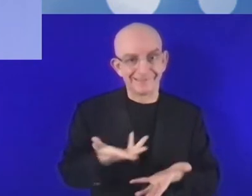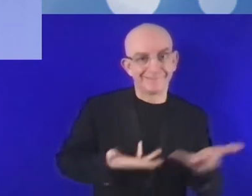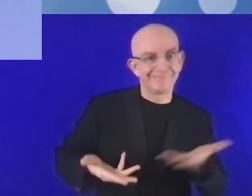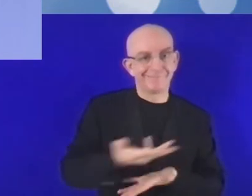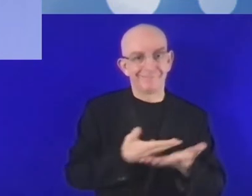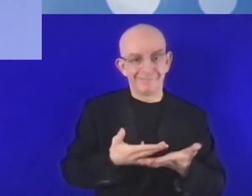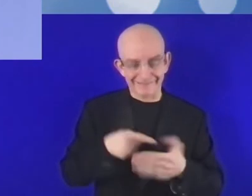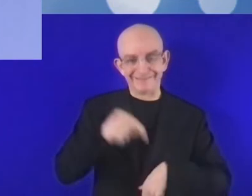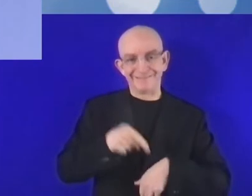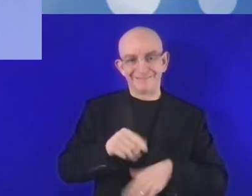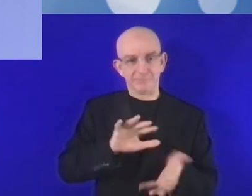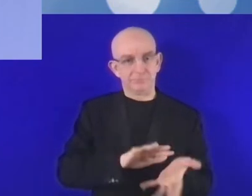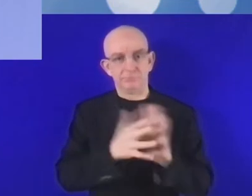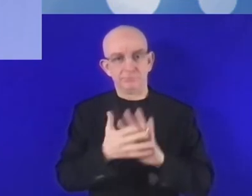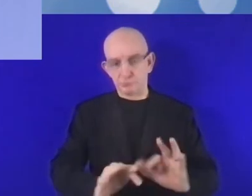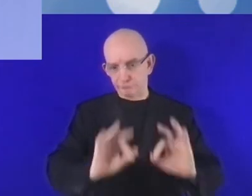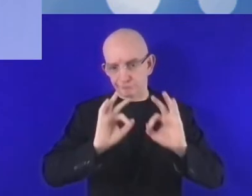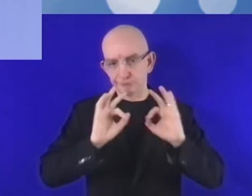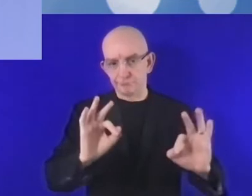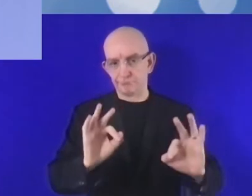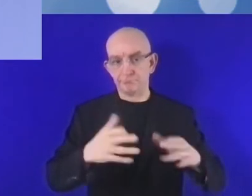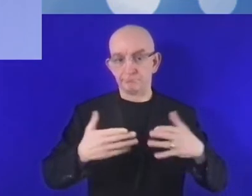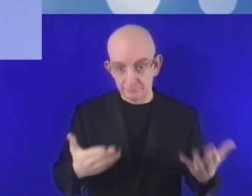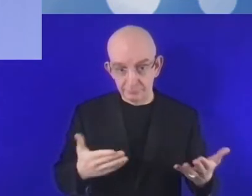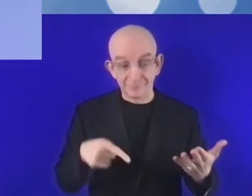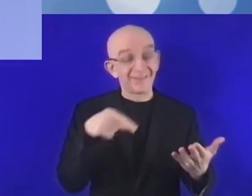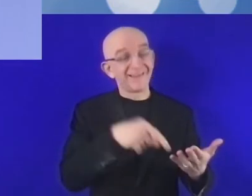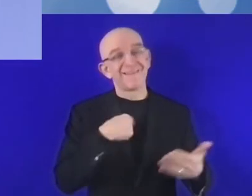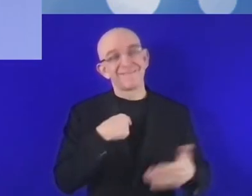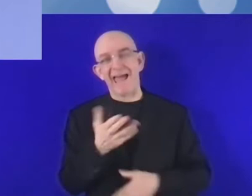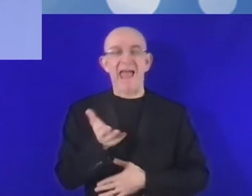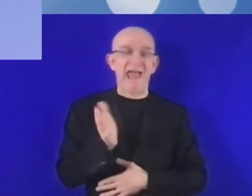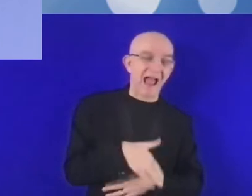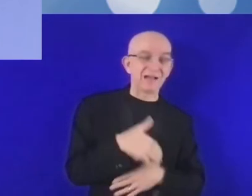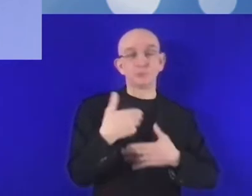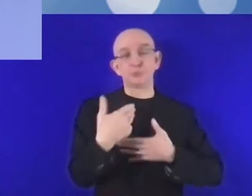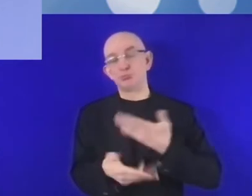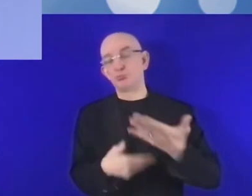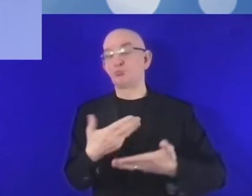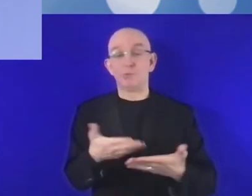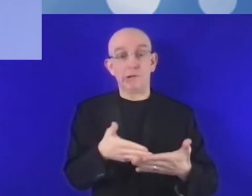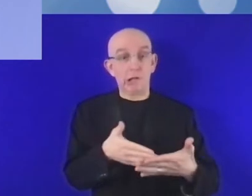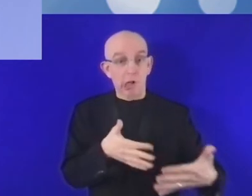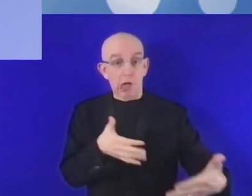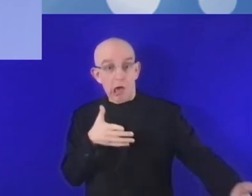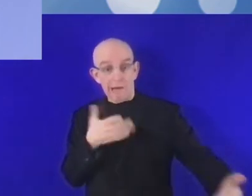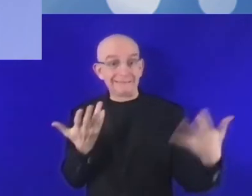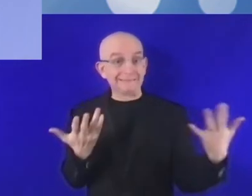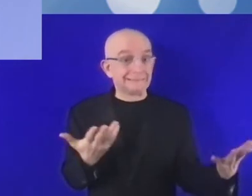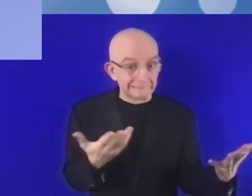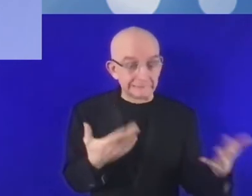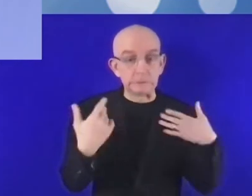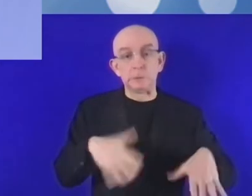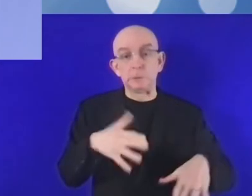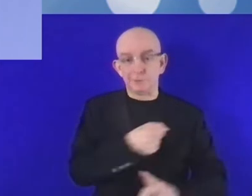digital technology advanced proactive it can significantly impaired or took a nation out